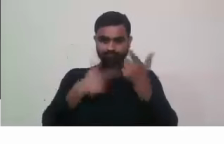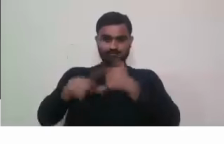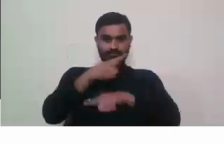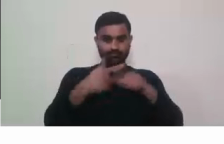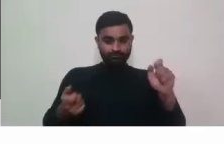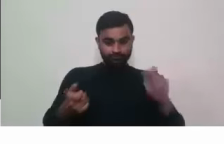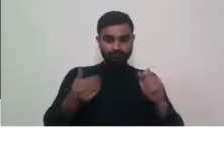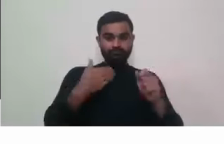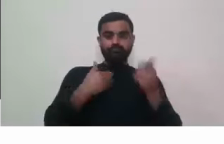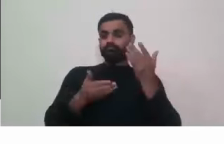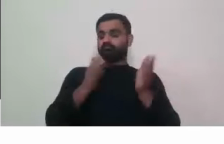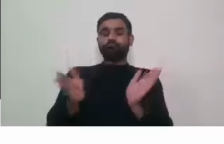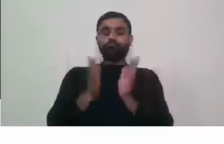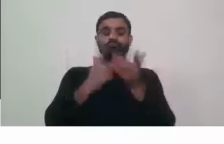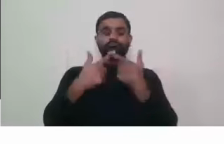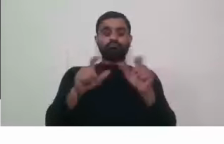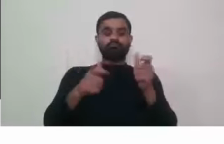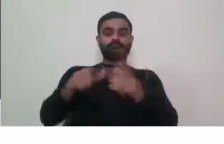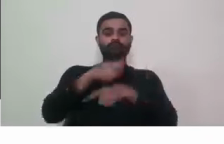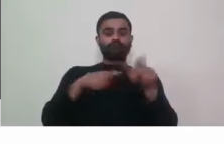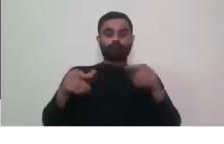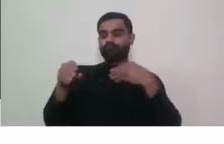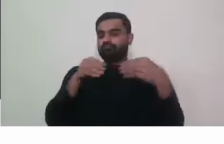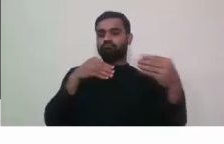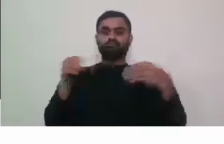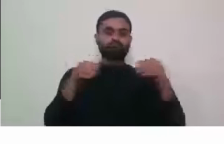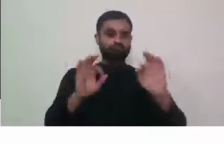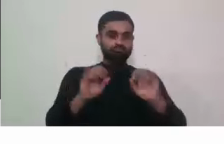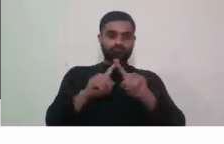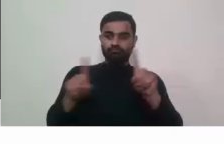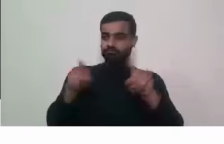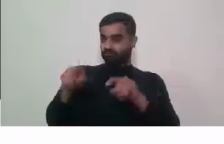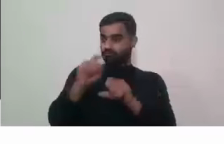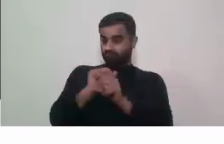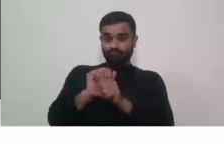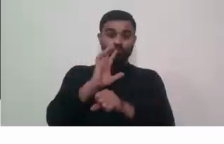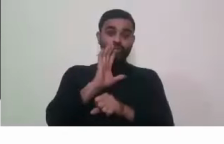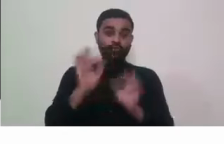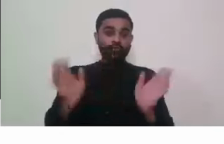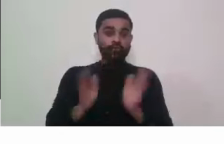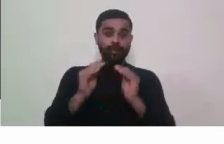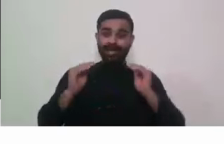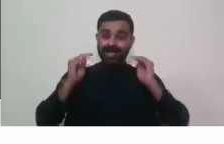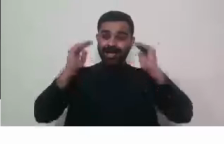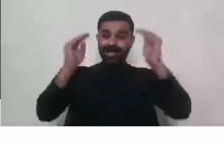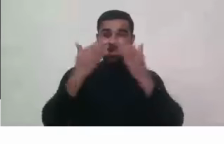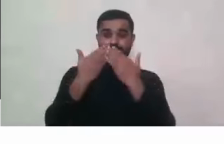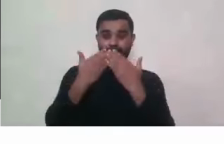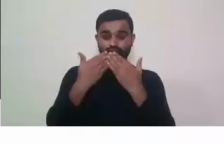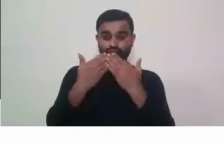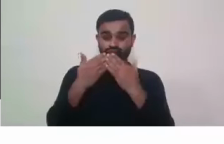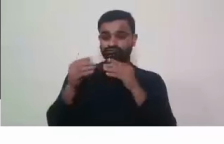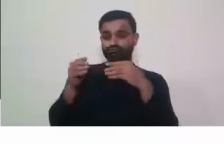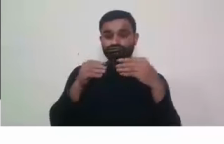multilingualism might promote linguistic flexibility, but will it Mm-hmm. really promote higher degree of proficiency